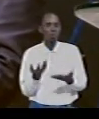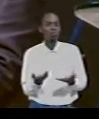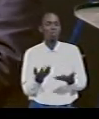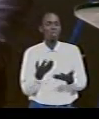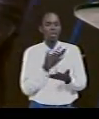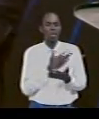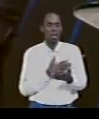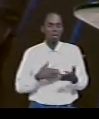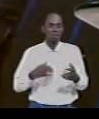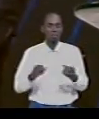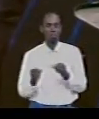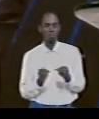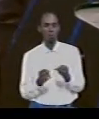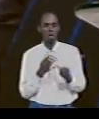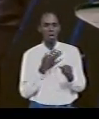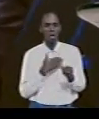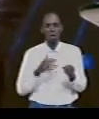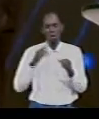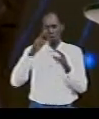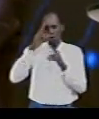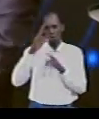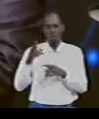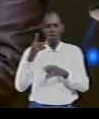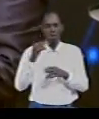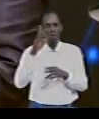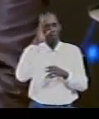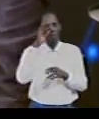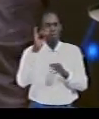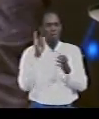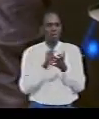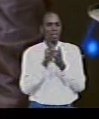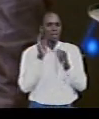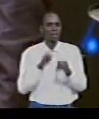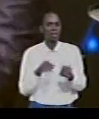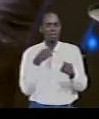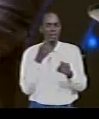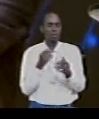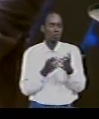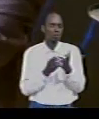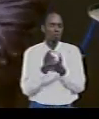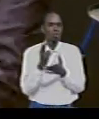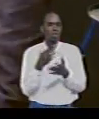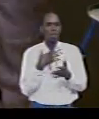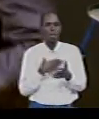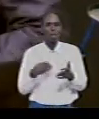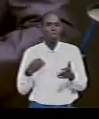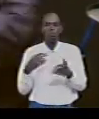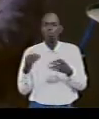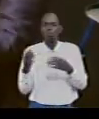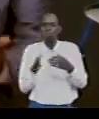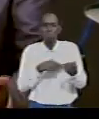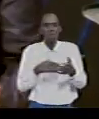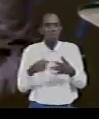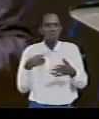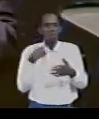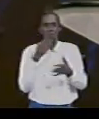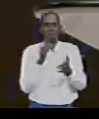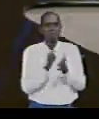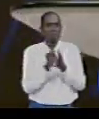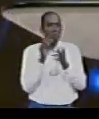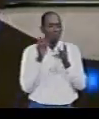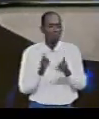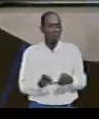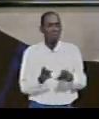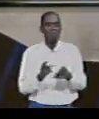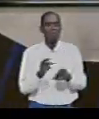the man that can speak the truth and speak the truth to everyone, no matter who, instead of